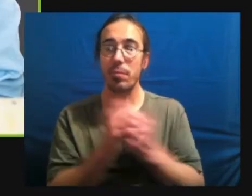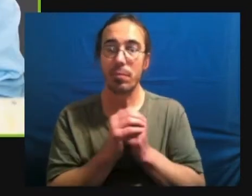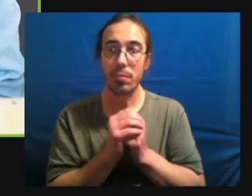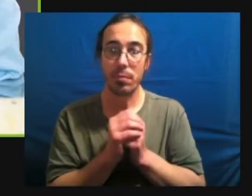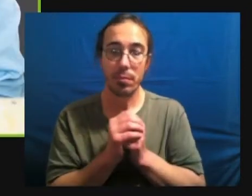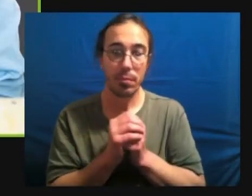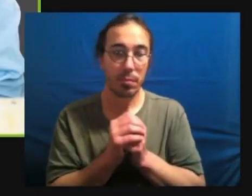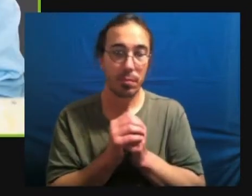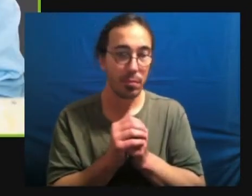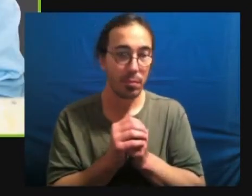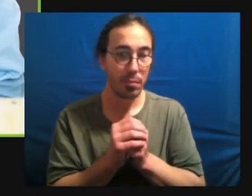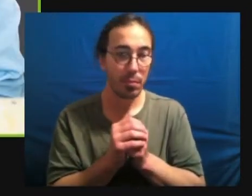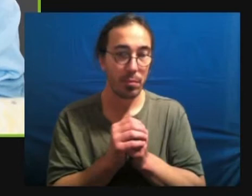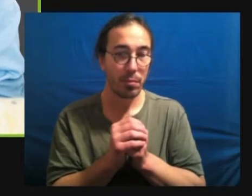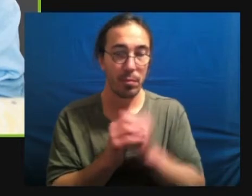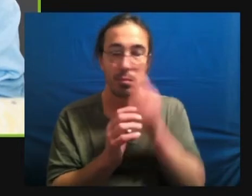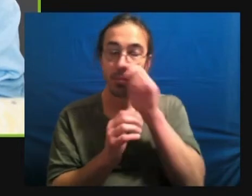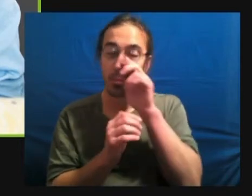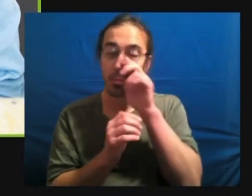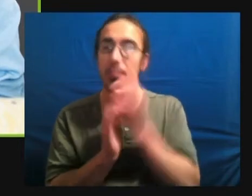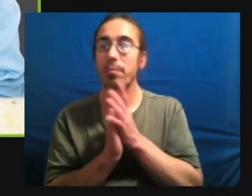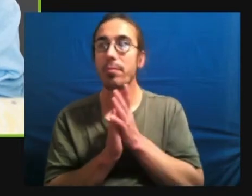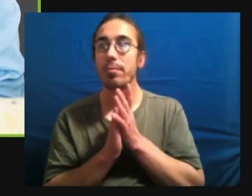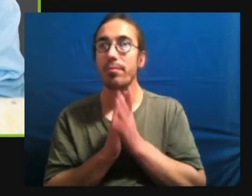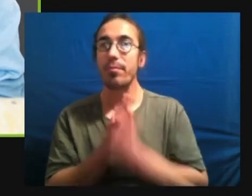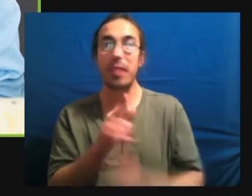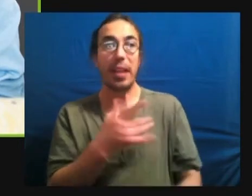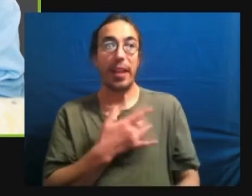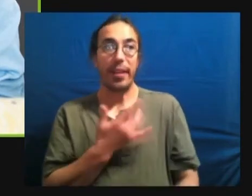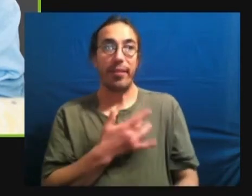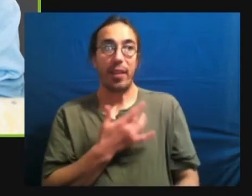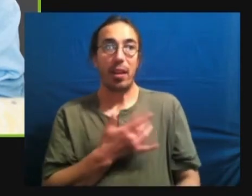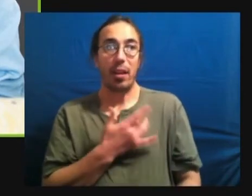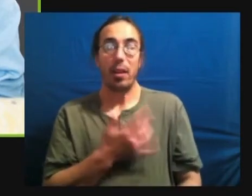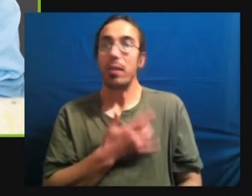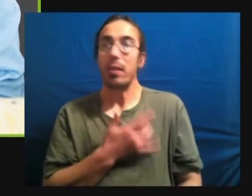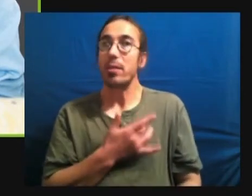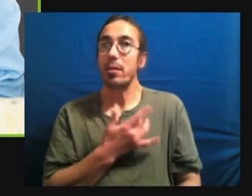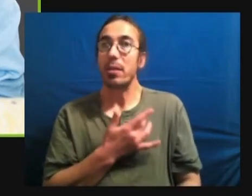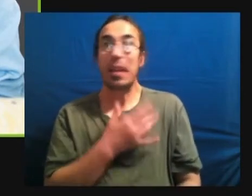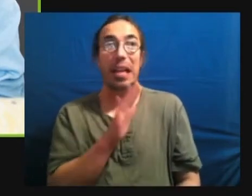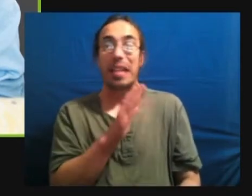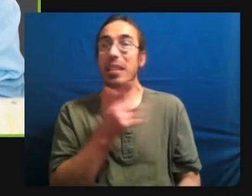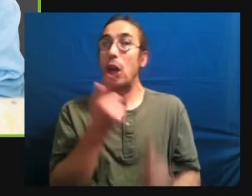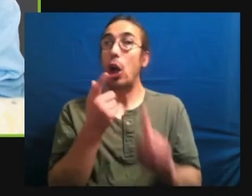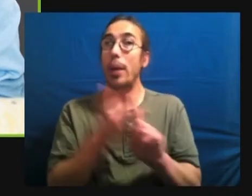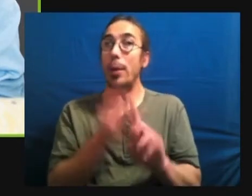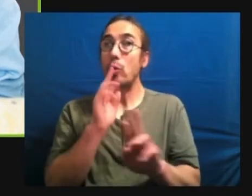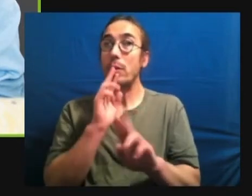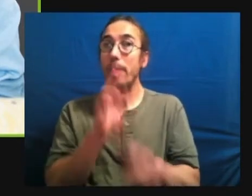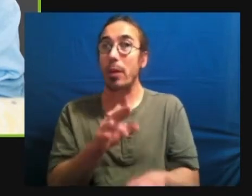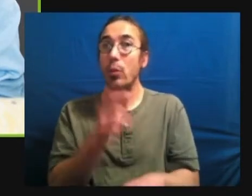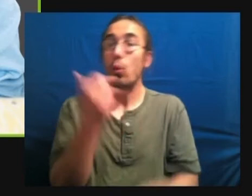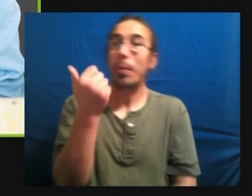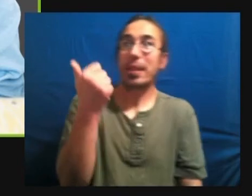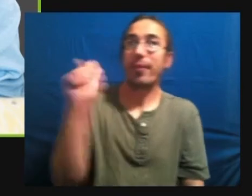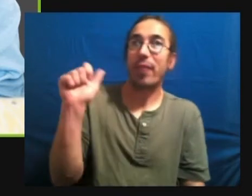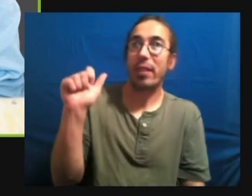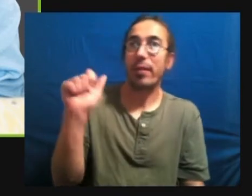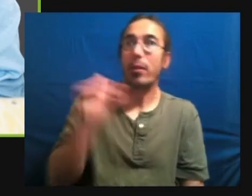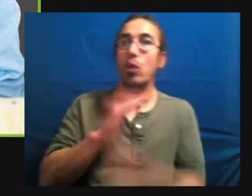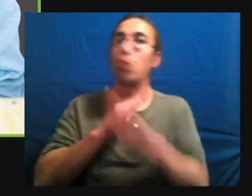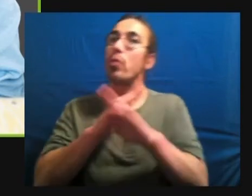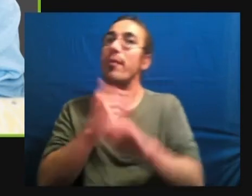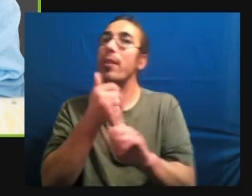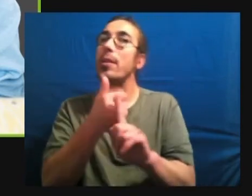or innately, his instinct is probably going to be defensive.